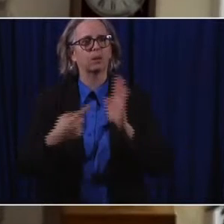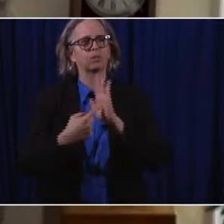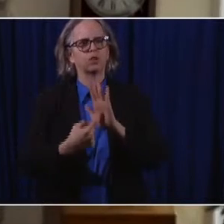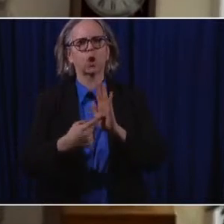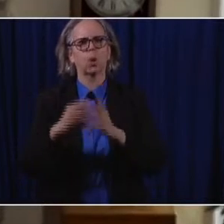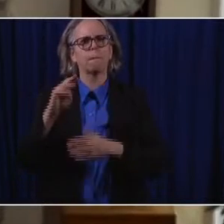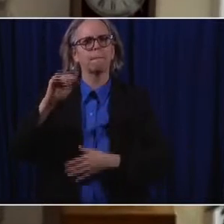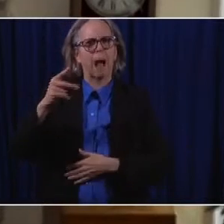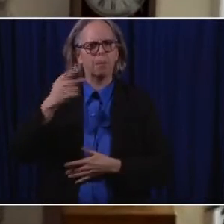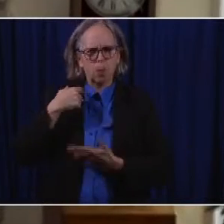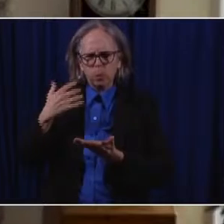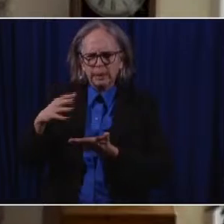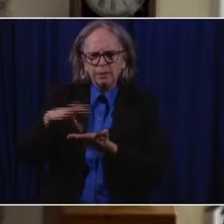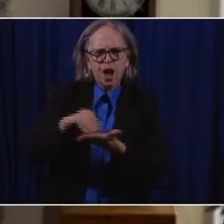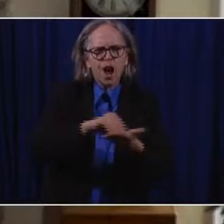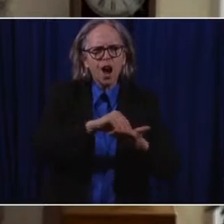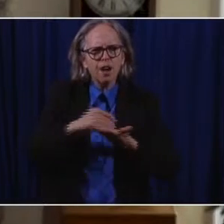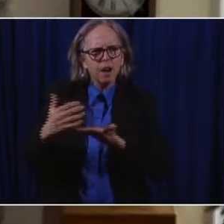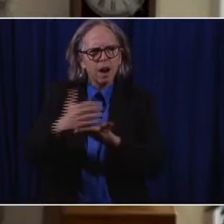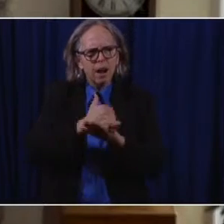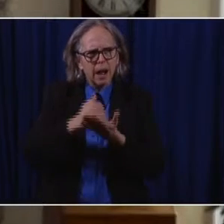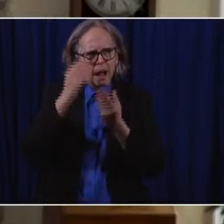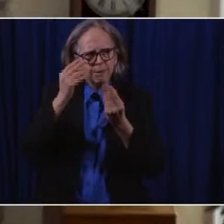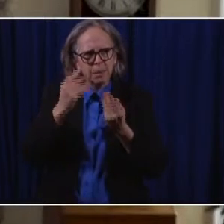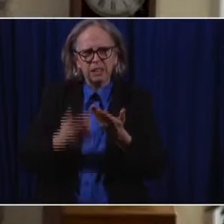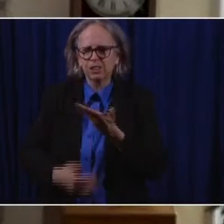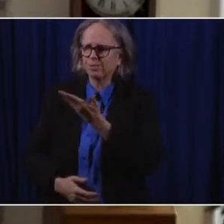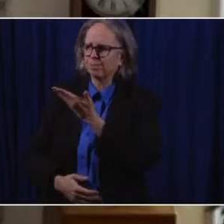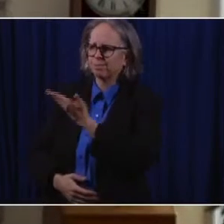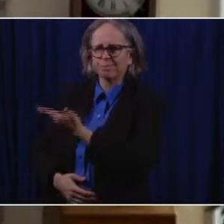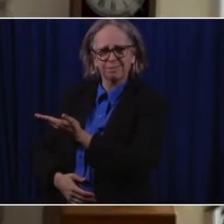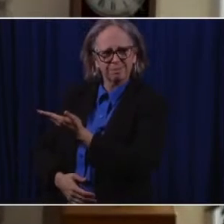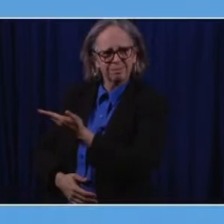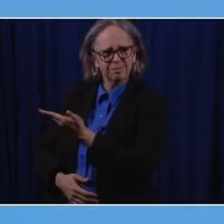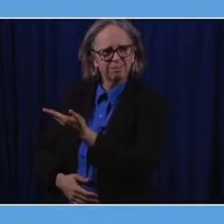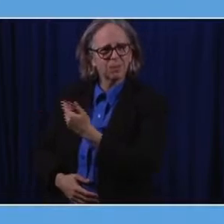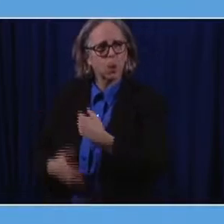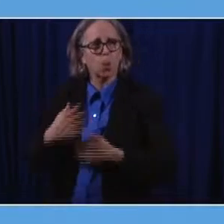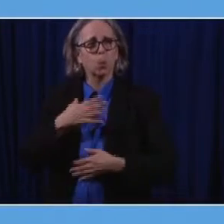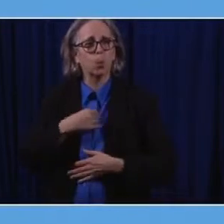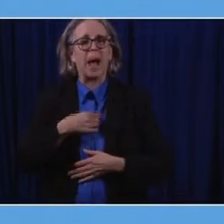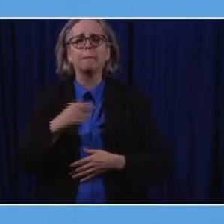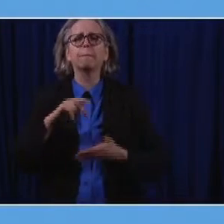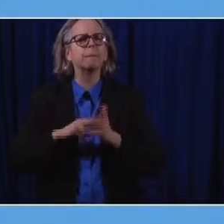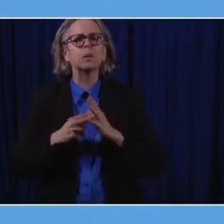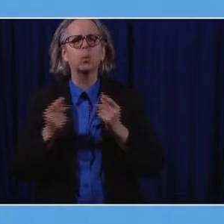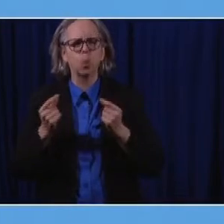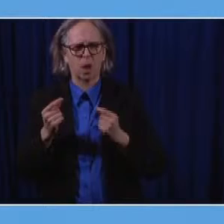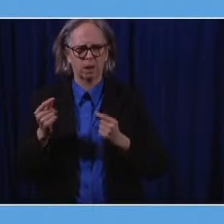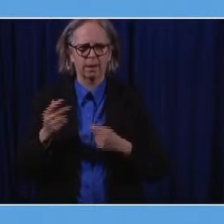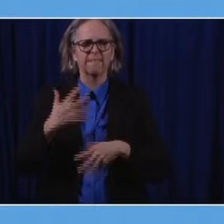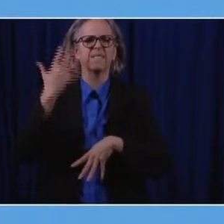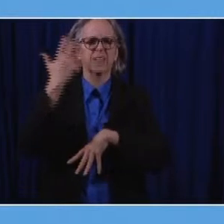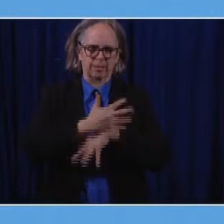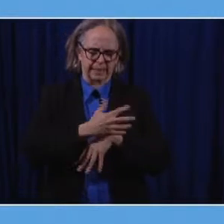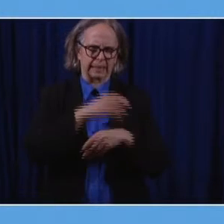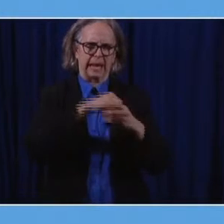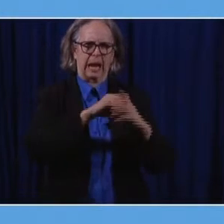map, and you'll see the white is the 5-day in-person. So these are by school